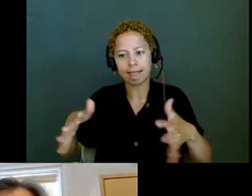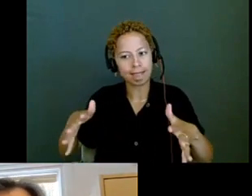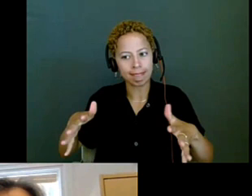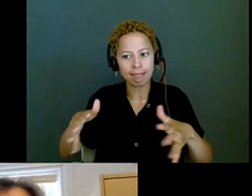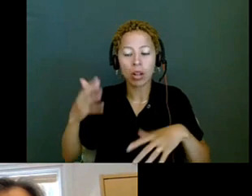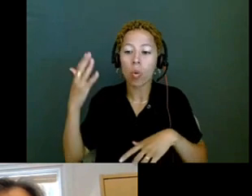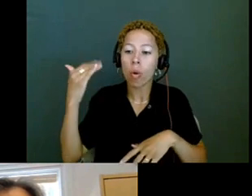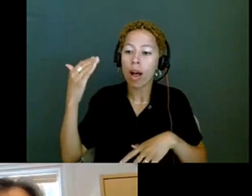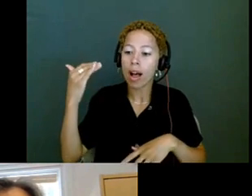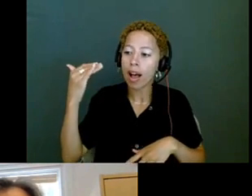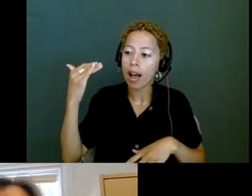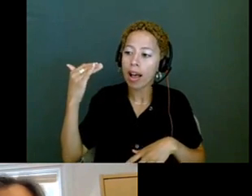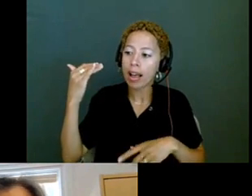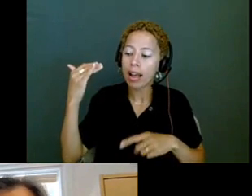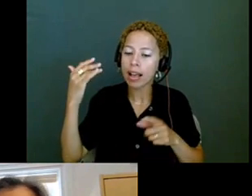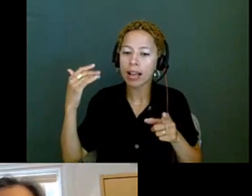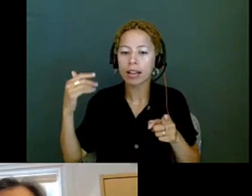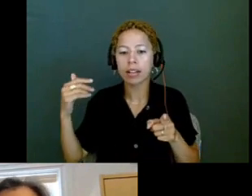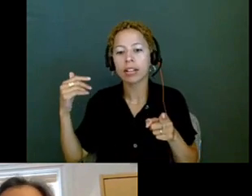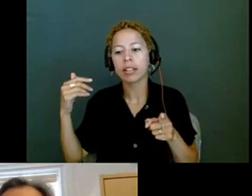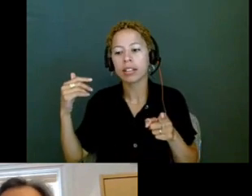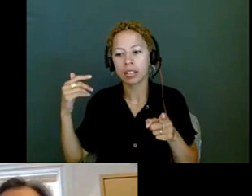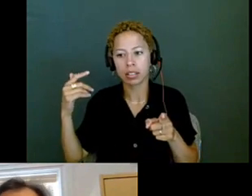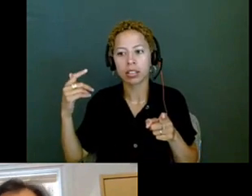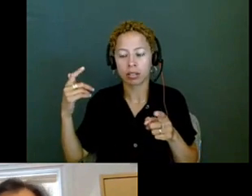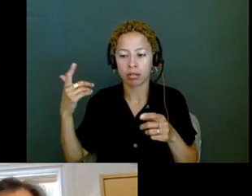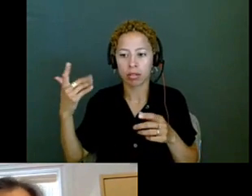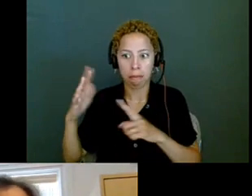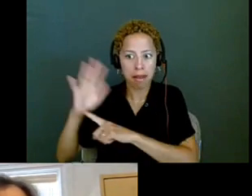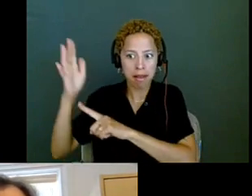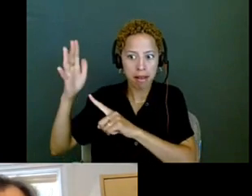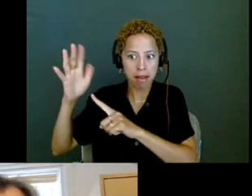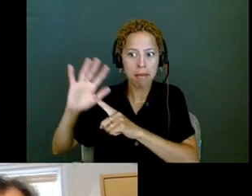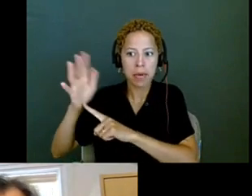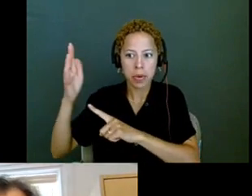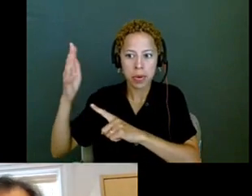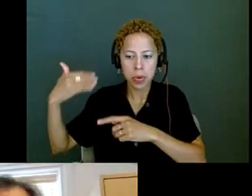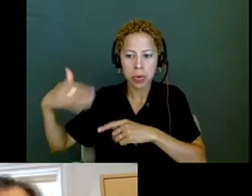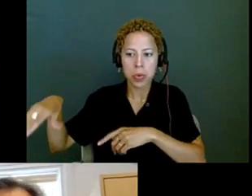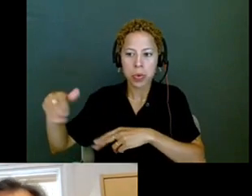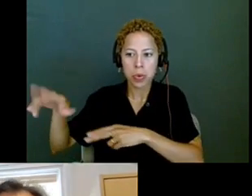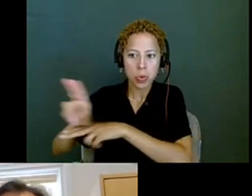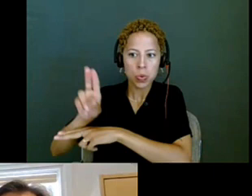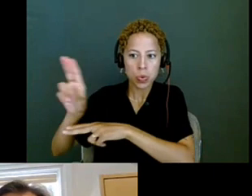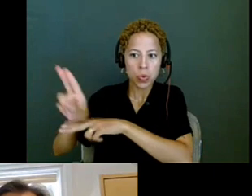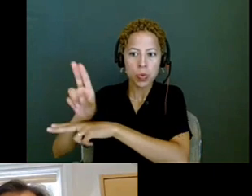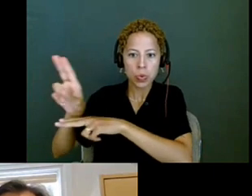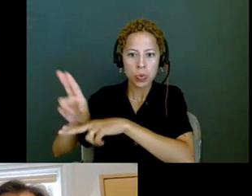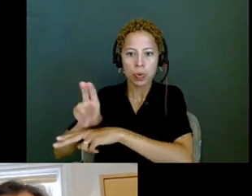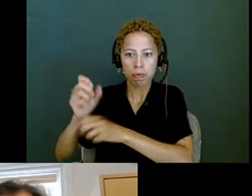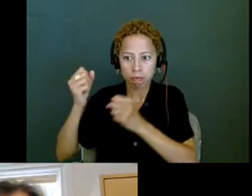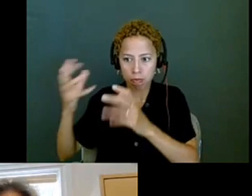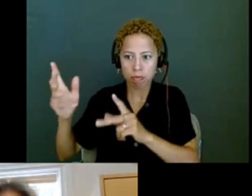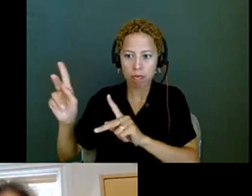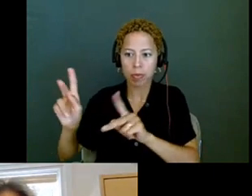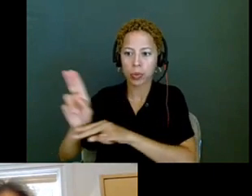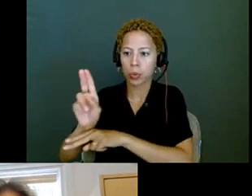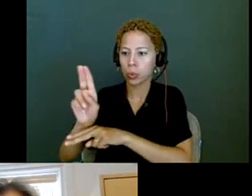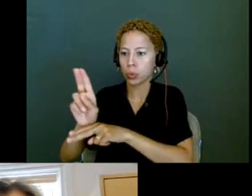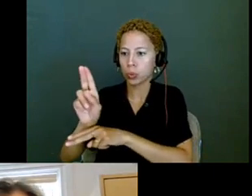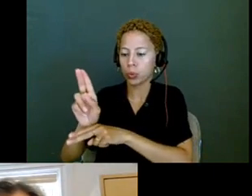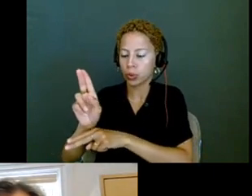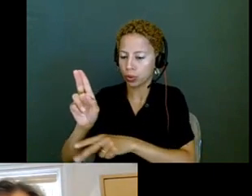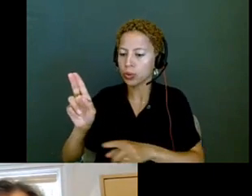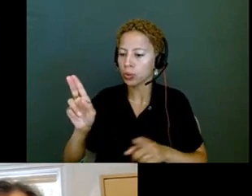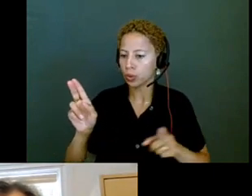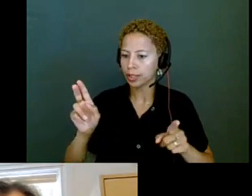it is really, really rising in the amount of followers, the amount of people who use it.